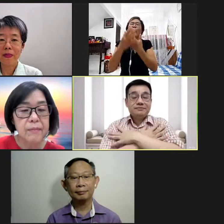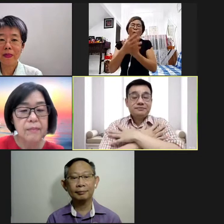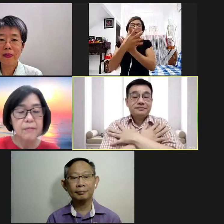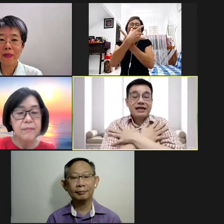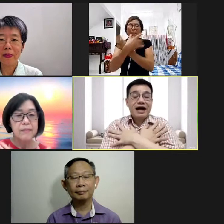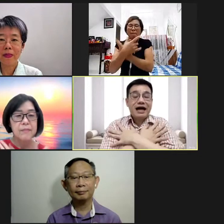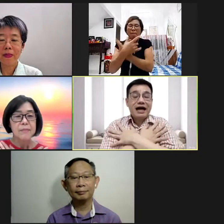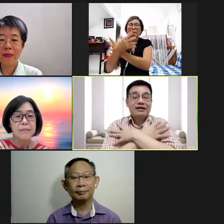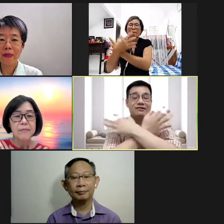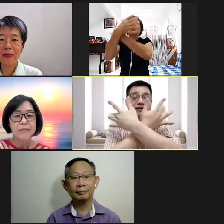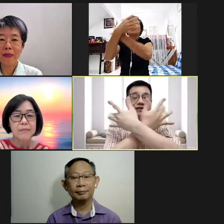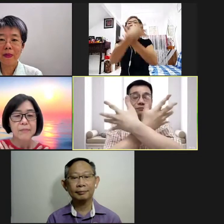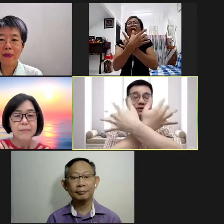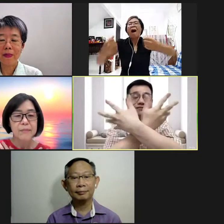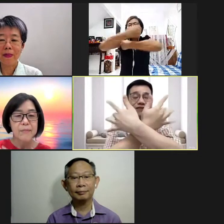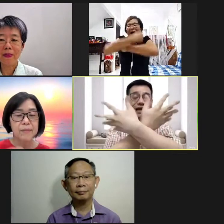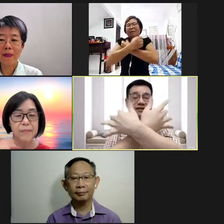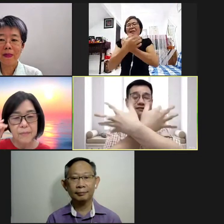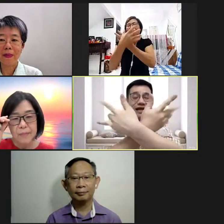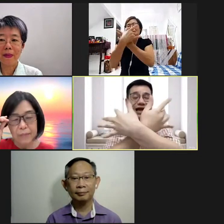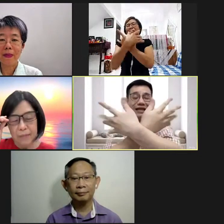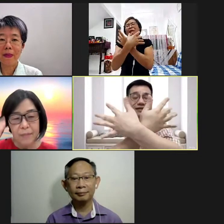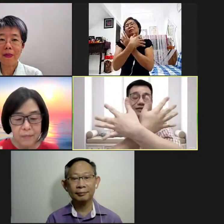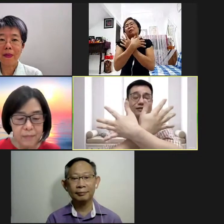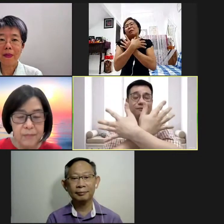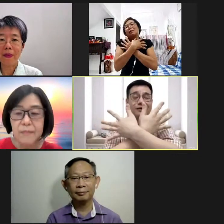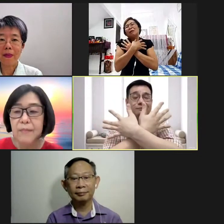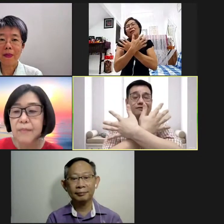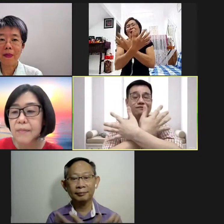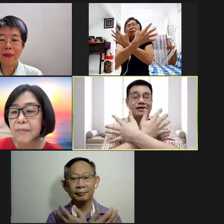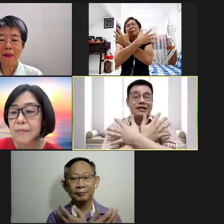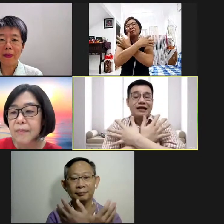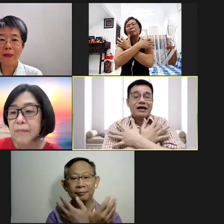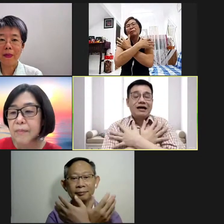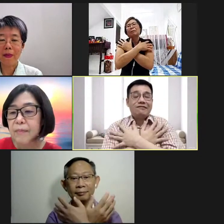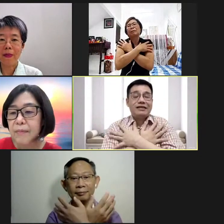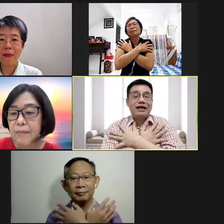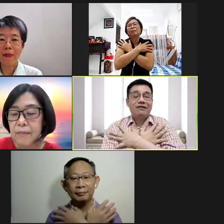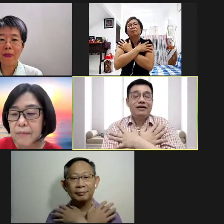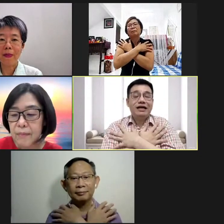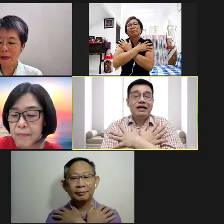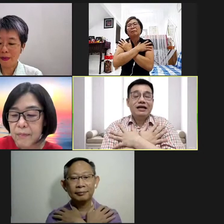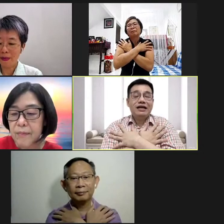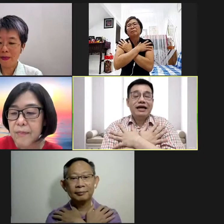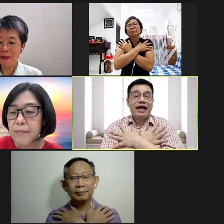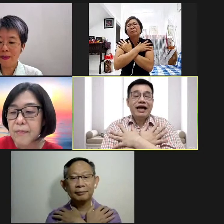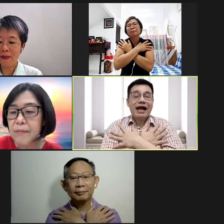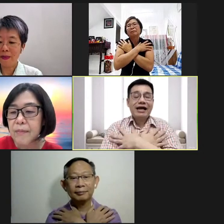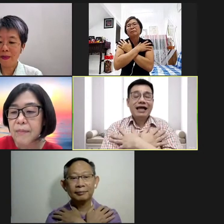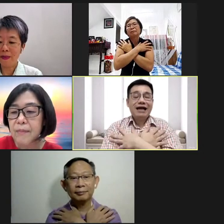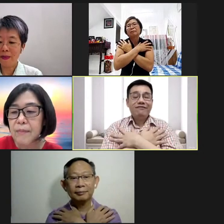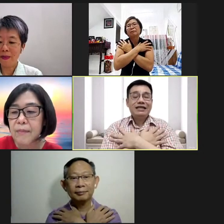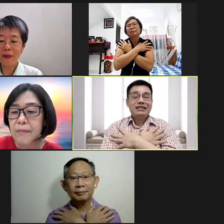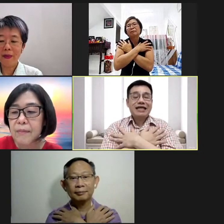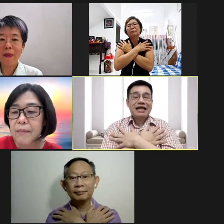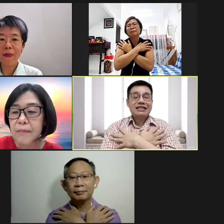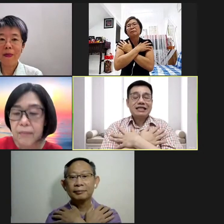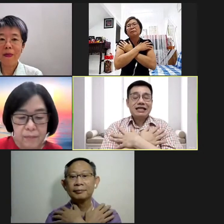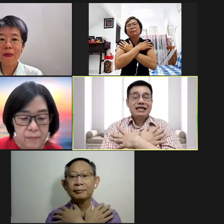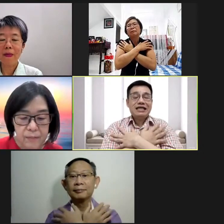see? Hug ourselves. So like butterfly, use the hand, make a butterfly shape, hug ourselves. Okay, and then